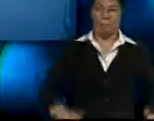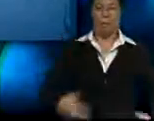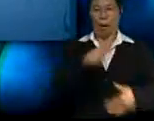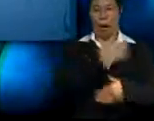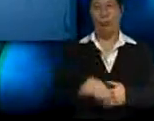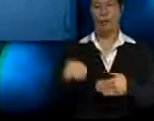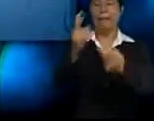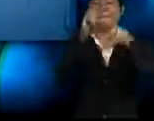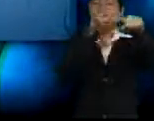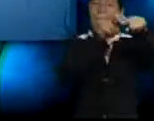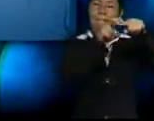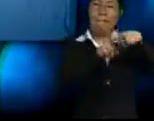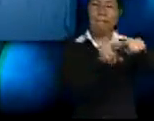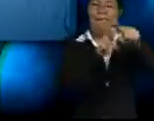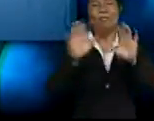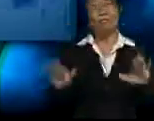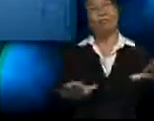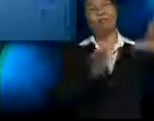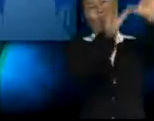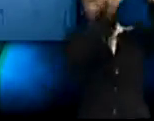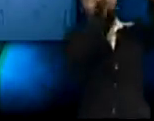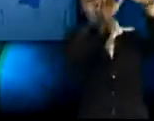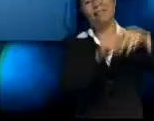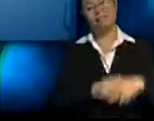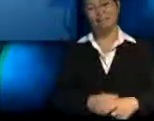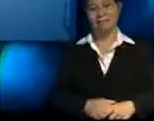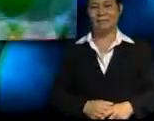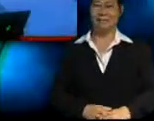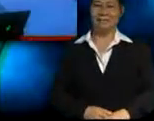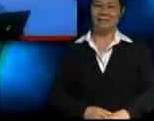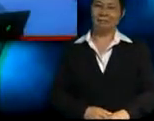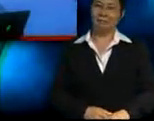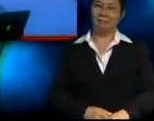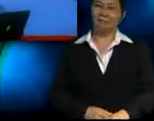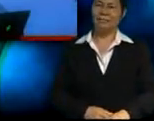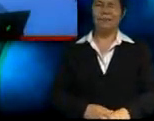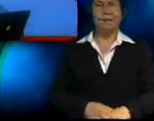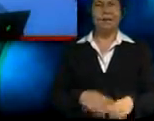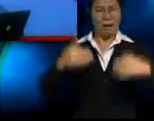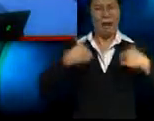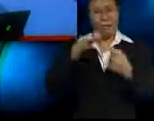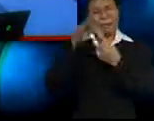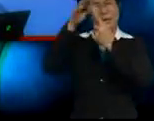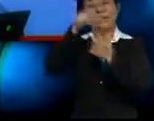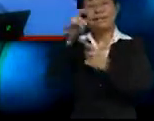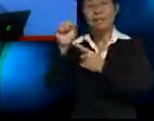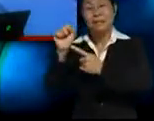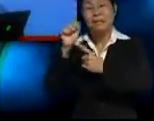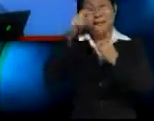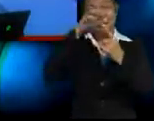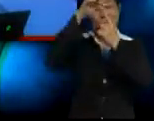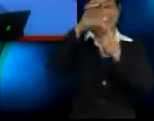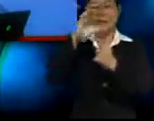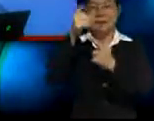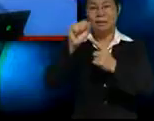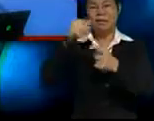And the bat flies. There are special cases in other